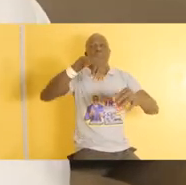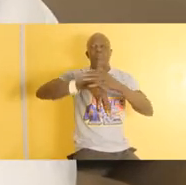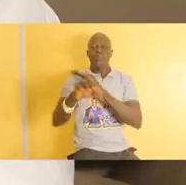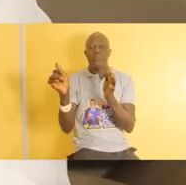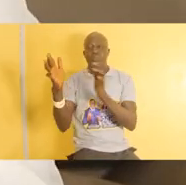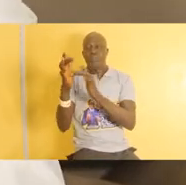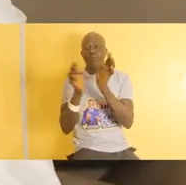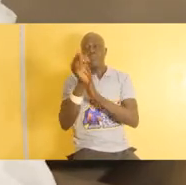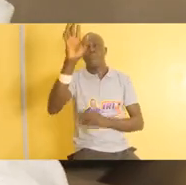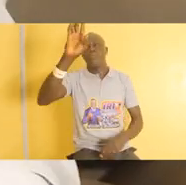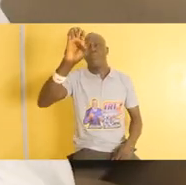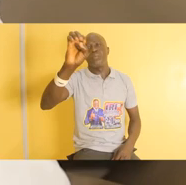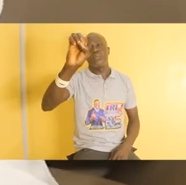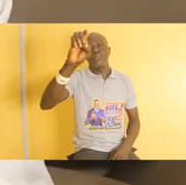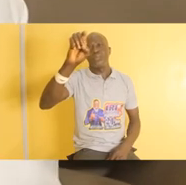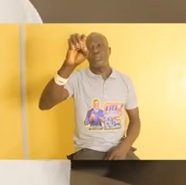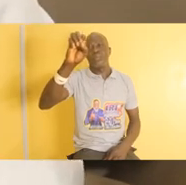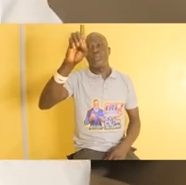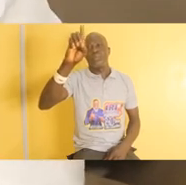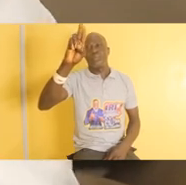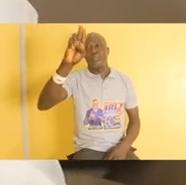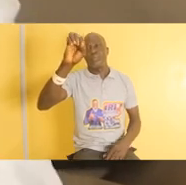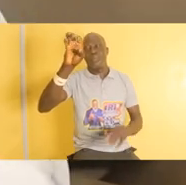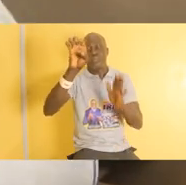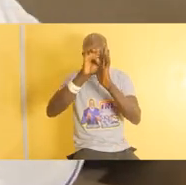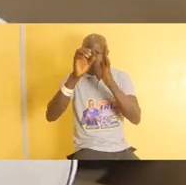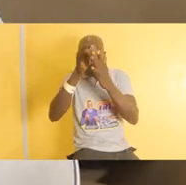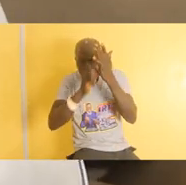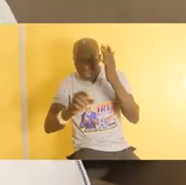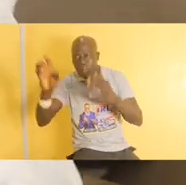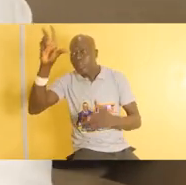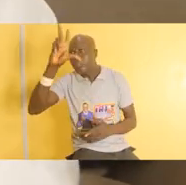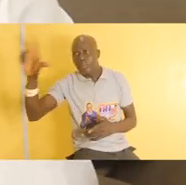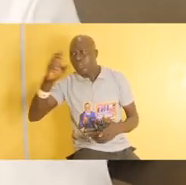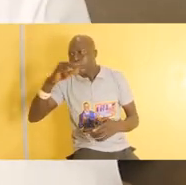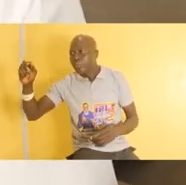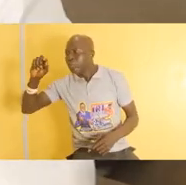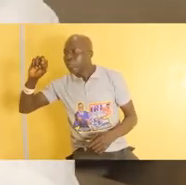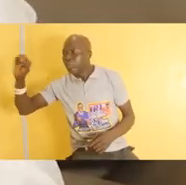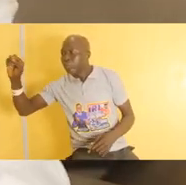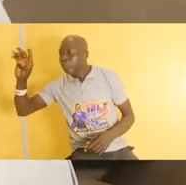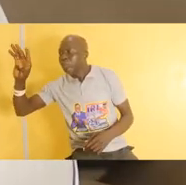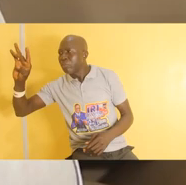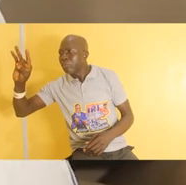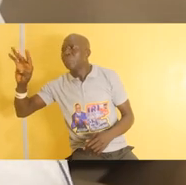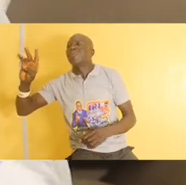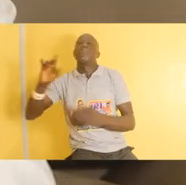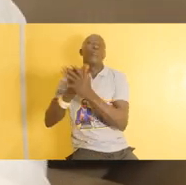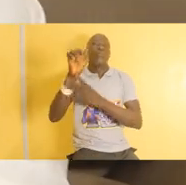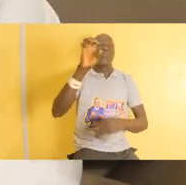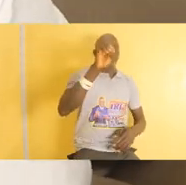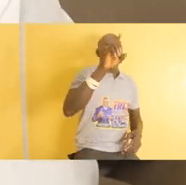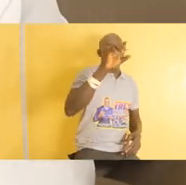Exodus. In the book of Exodus. E ba mi wo. Let's examine. Ni ori keta. Chapter 3. Ese keje gaga. Verse 7. O ni mo fe lo. That's what I want to say.